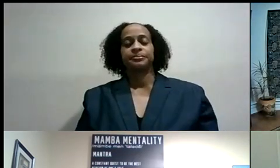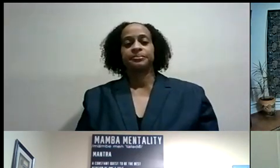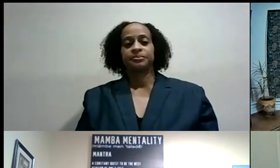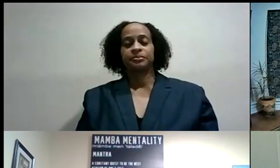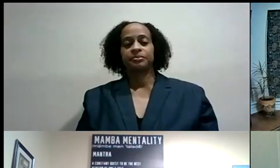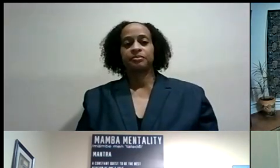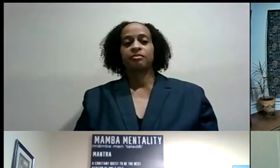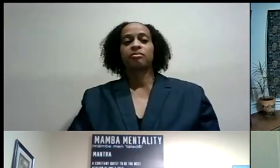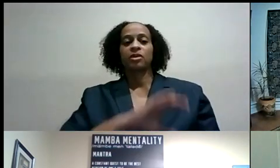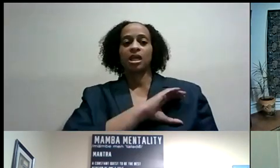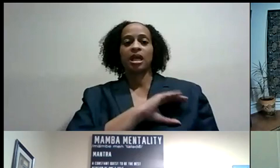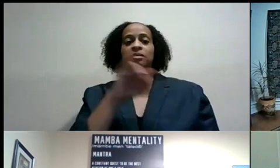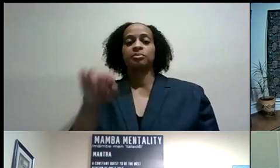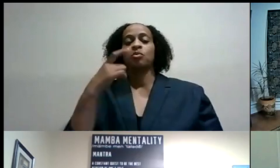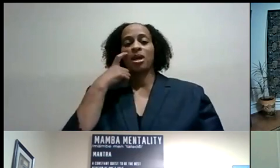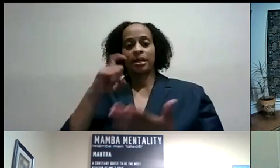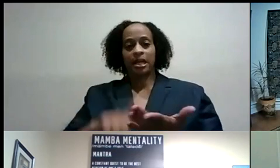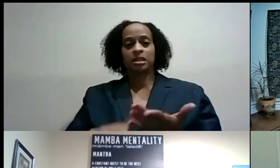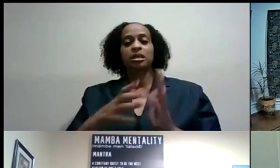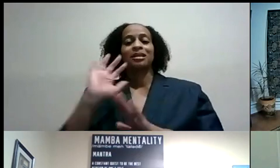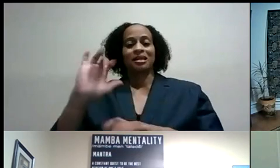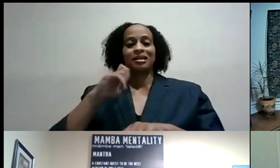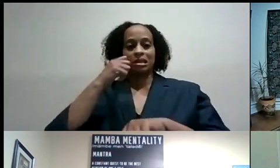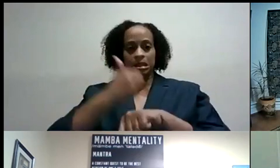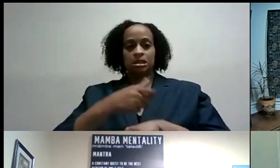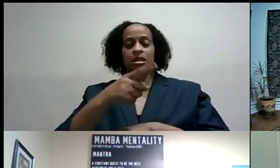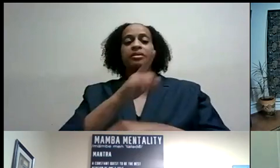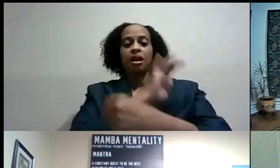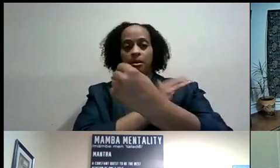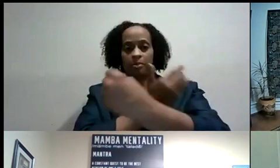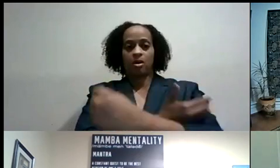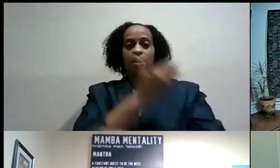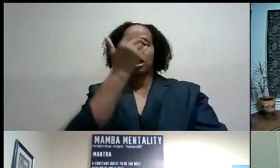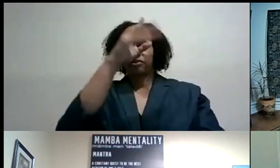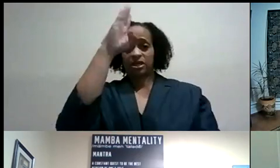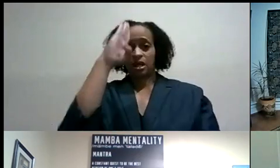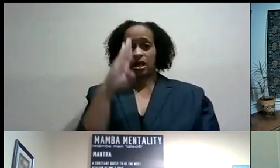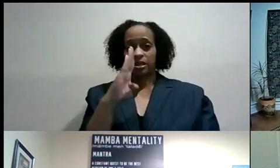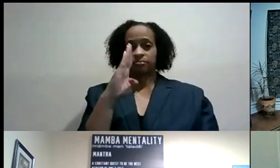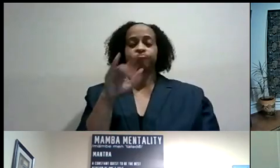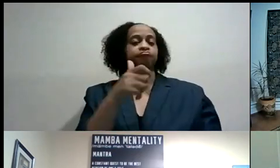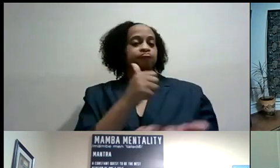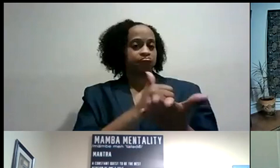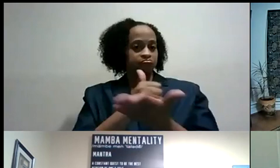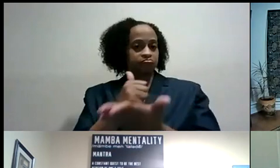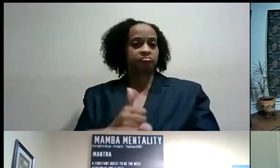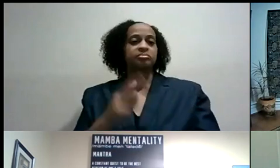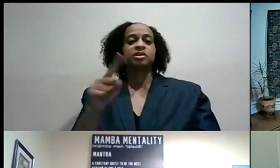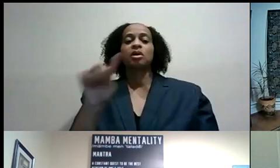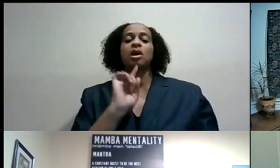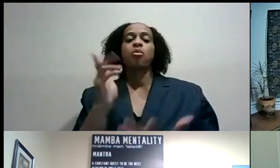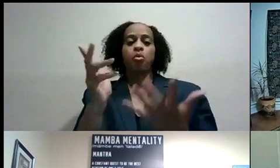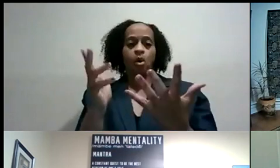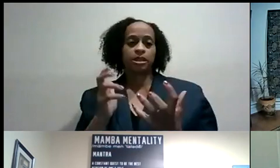Cain recognized the existence and the power of God. Amen. And so he wanted